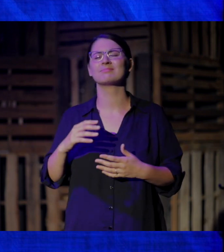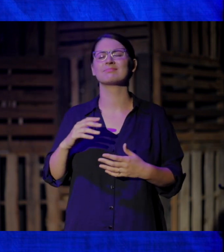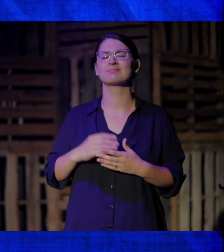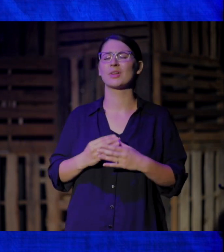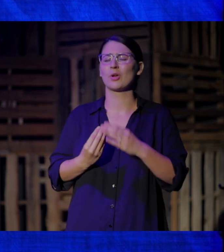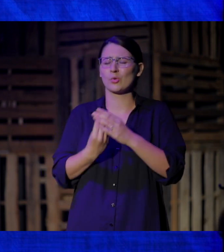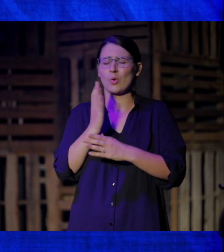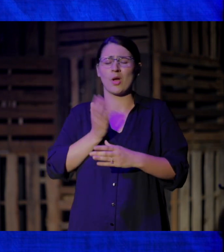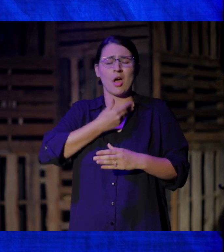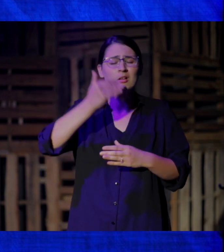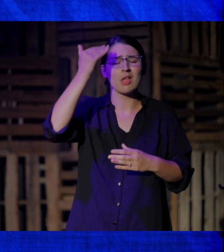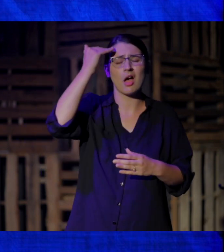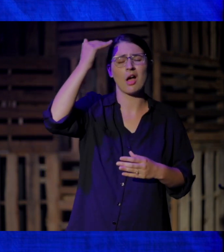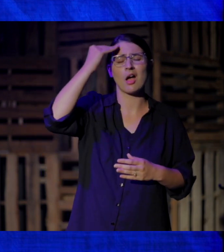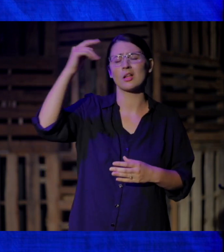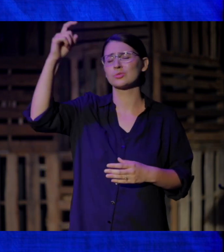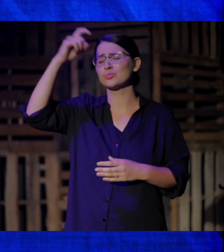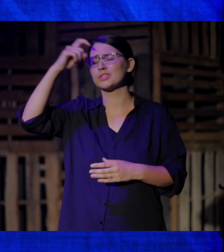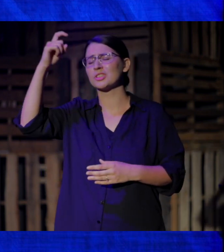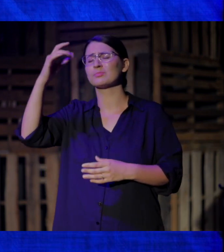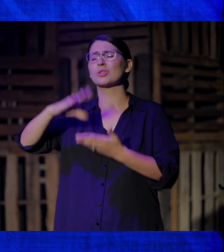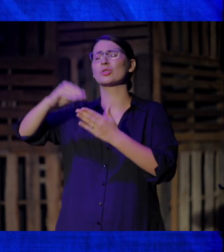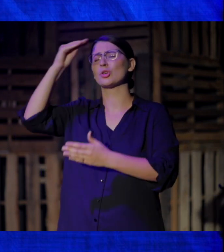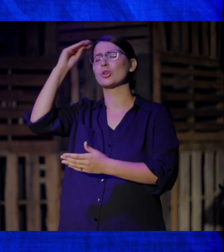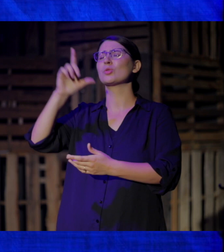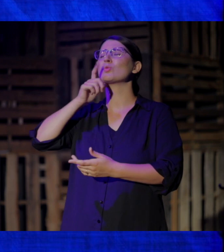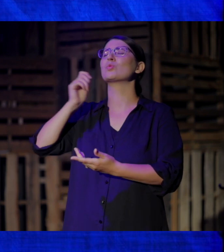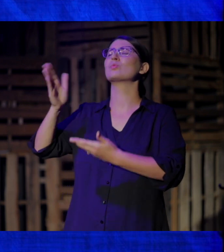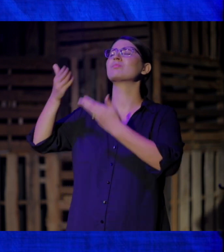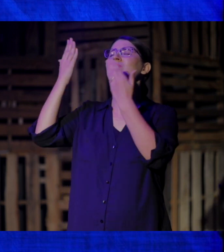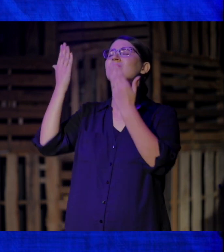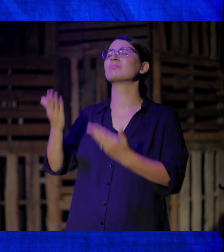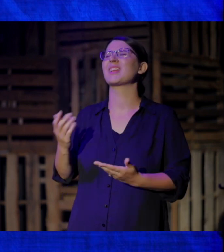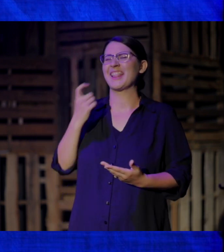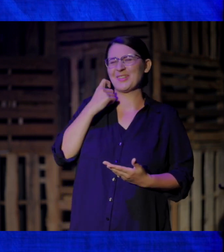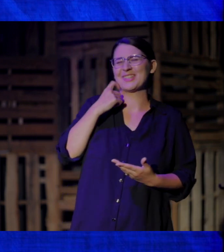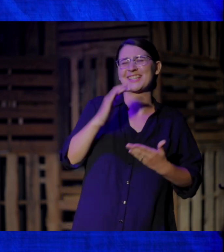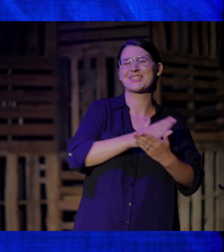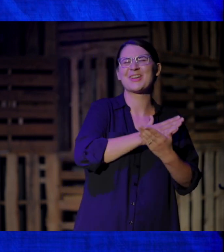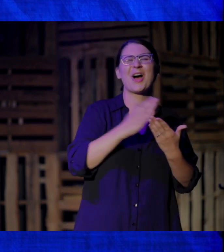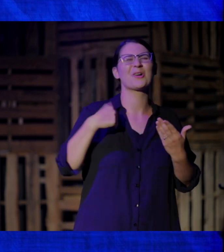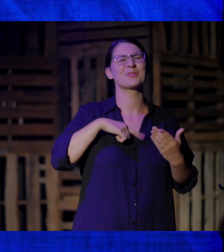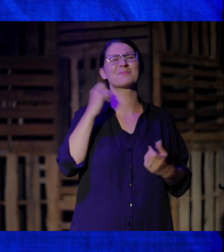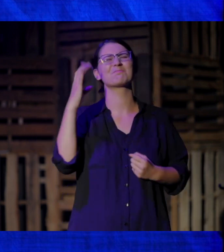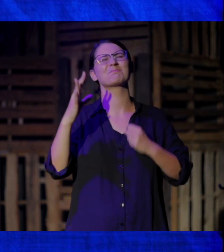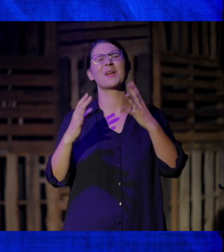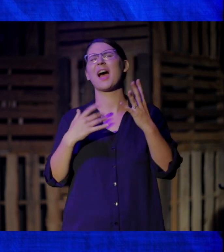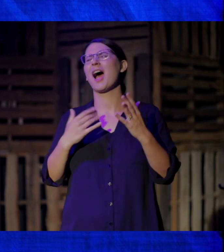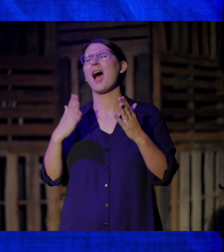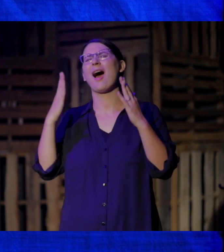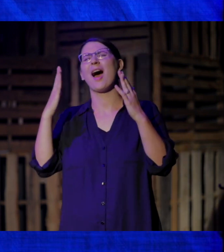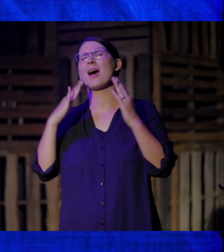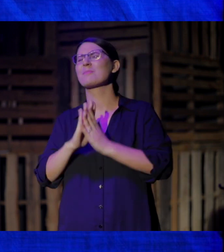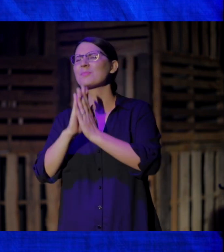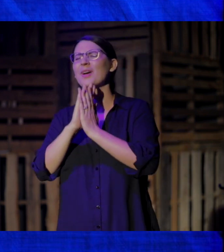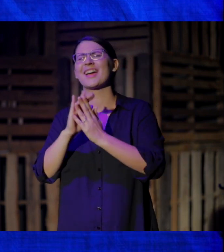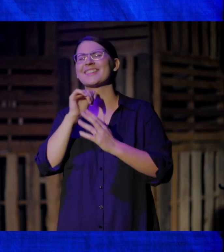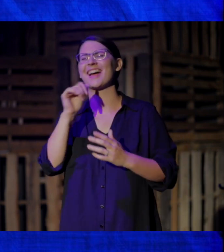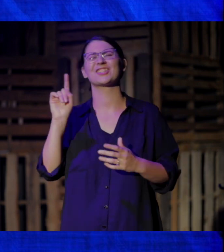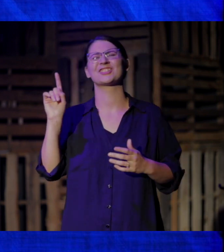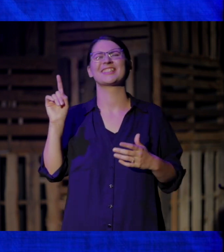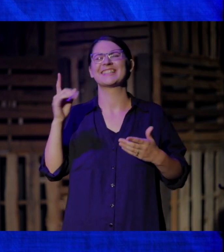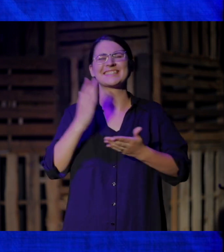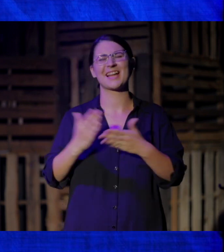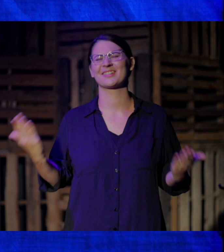wisdom of who you are. God, I pray that a song that we just sang like that, Father, would not just be something that we sing here.